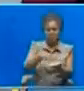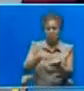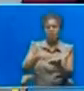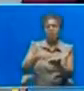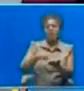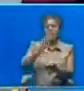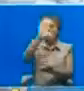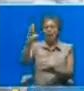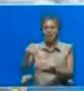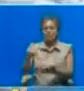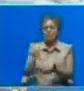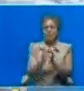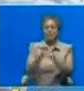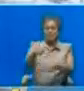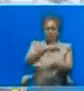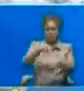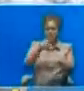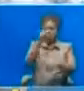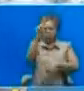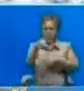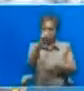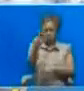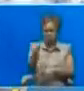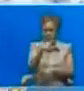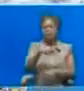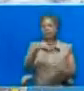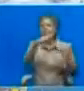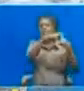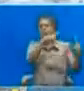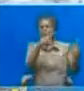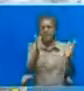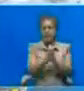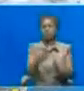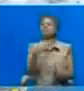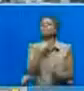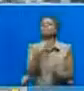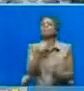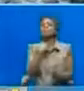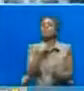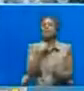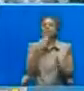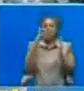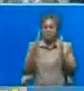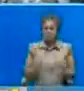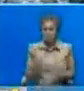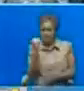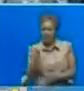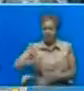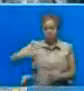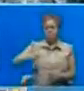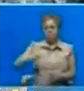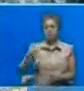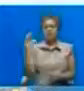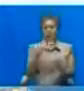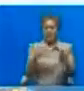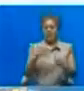Republic last week. Ongwen faces charges including murder, enslavement, inhumane acts, and directing attacks against